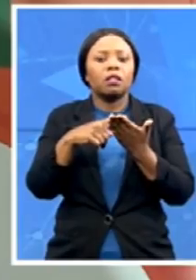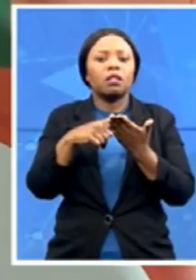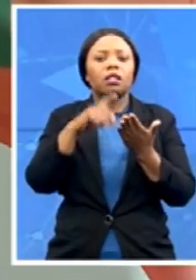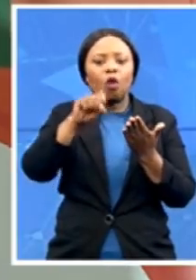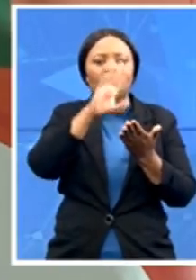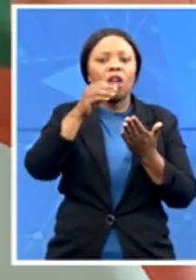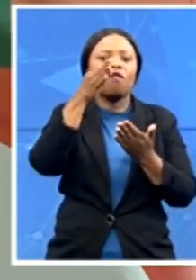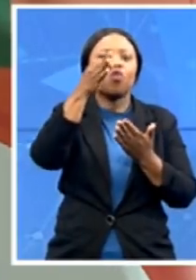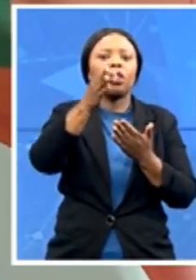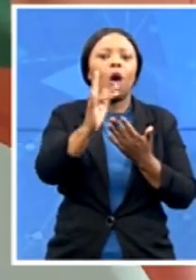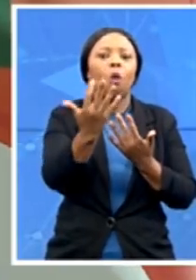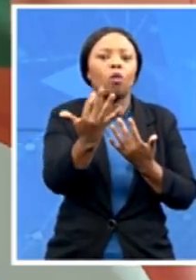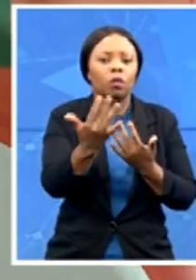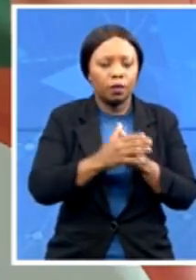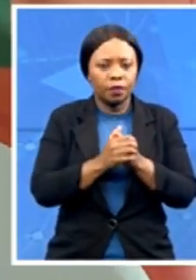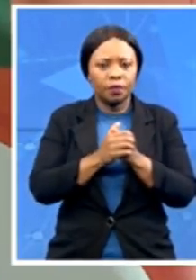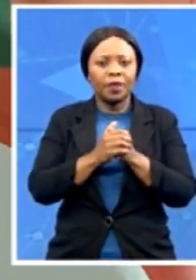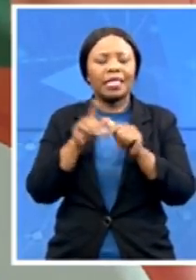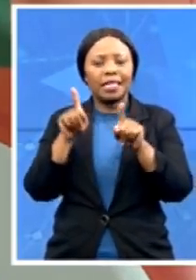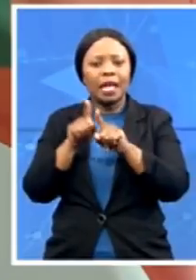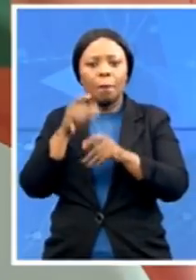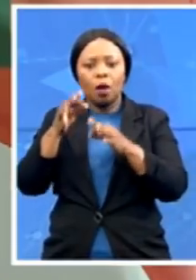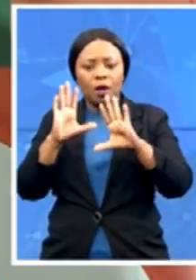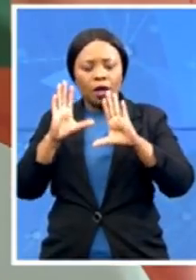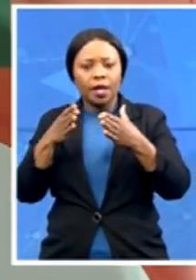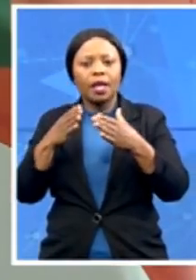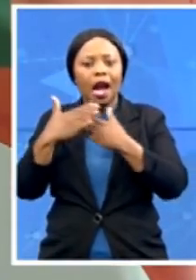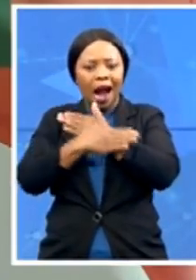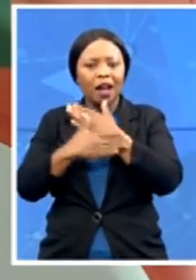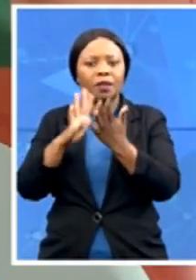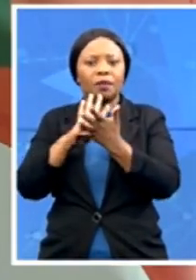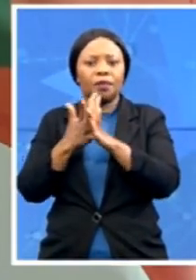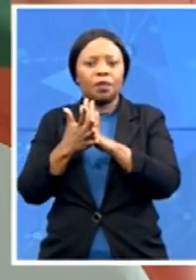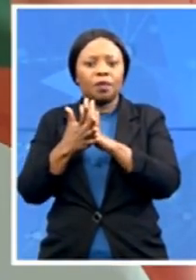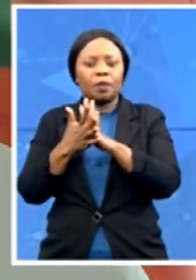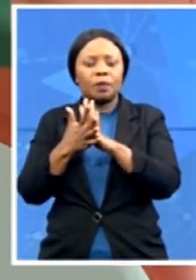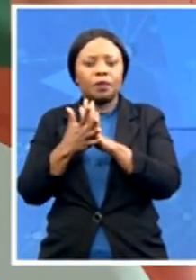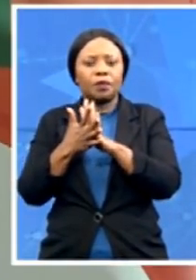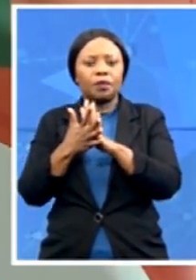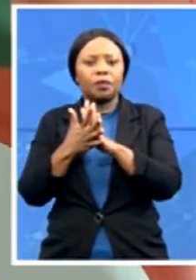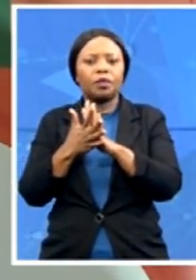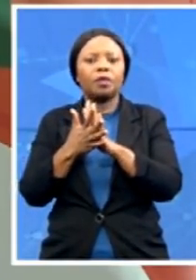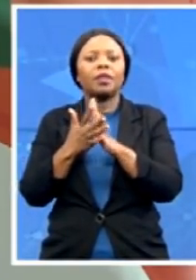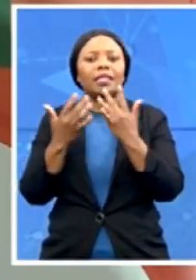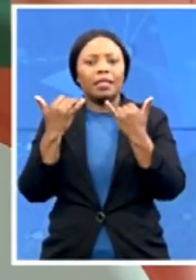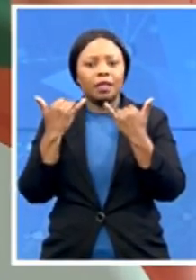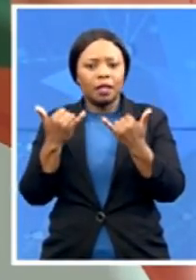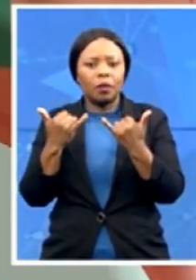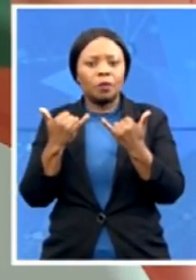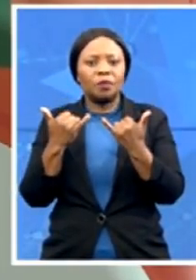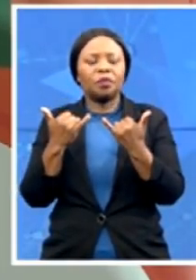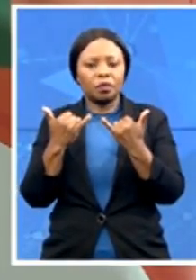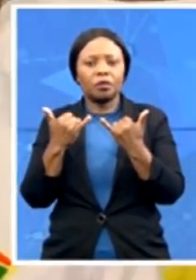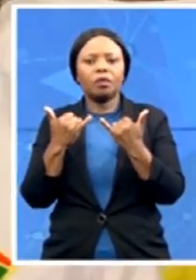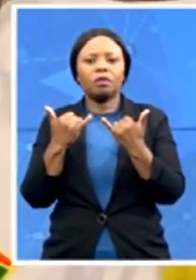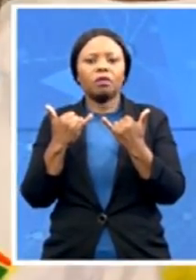country, to have its much vaunted and vaunted self-correcting nature to kick